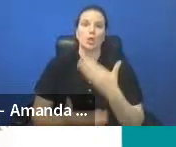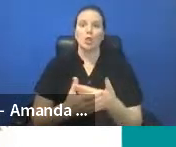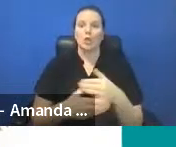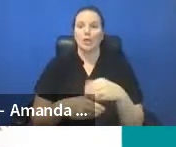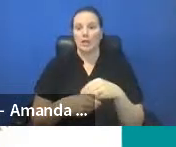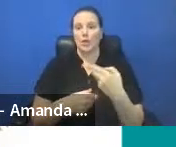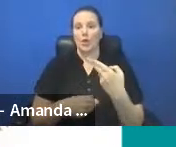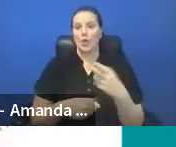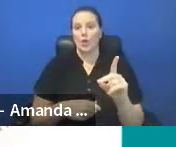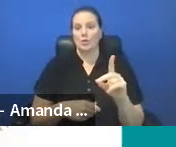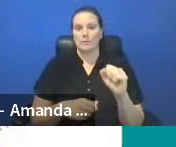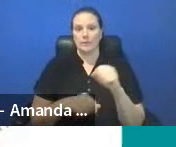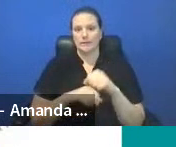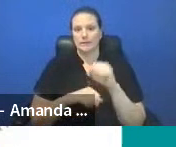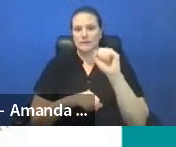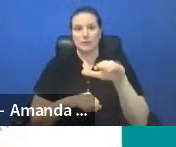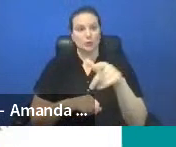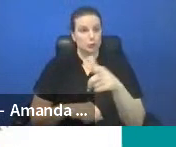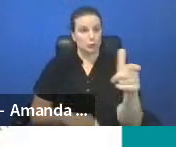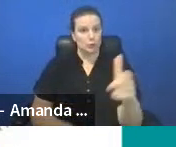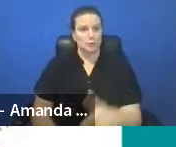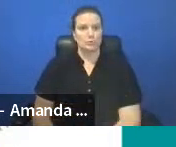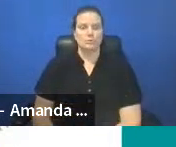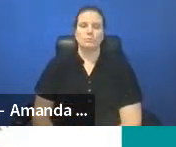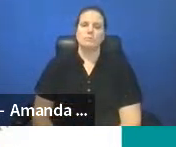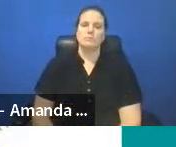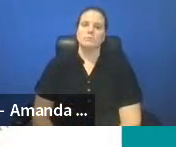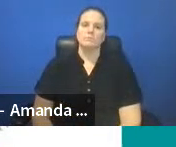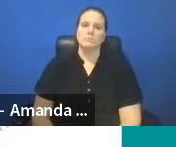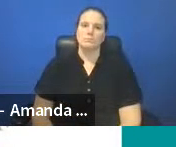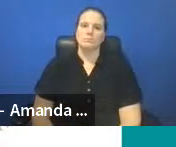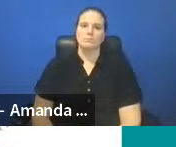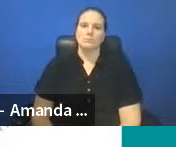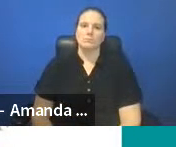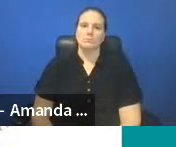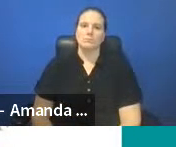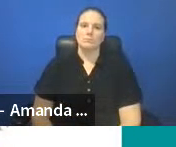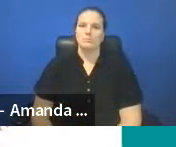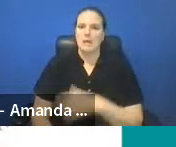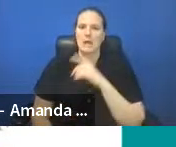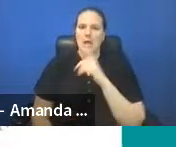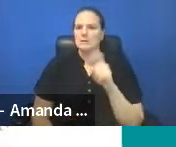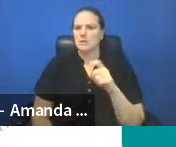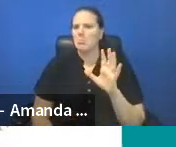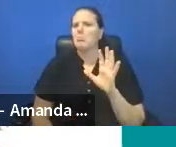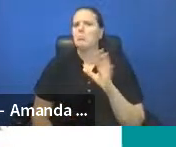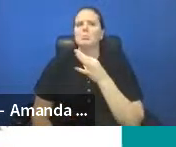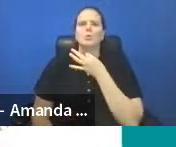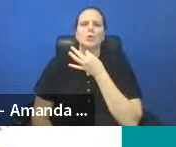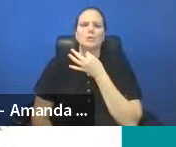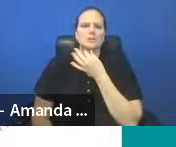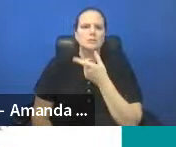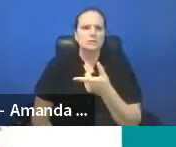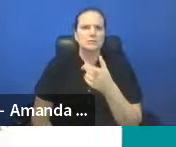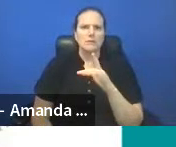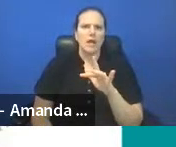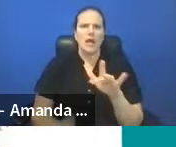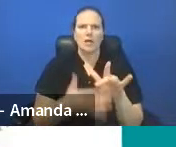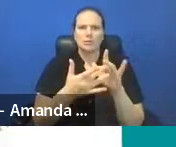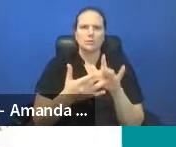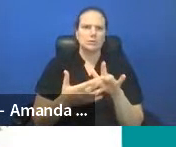could definitely send that to you all. Not necessarily, I don't necessarily need to see them. I'm just curious about the outreach